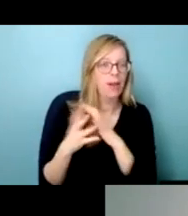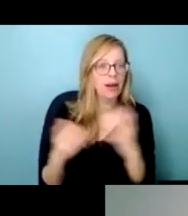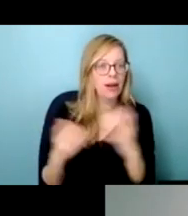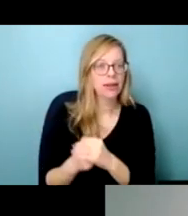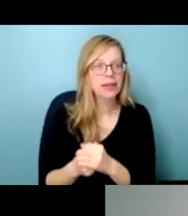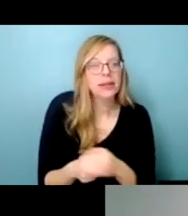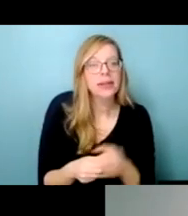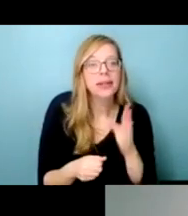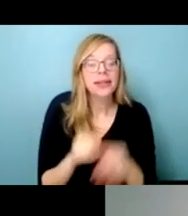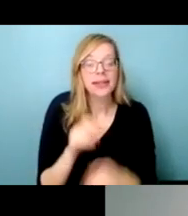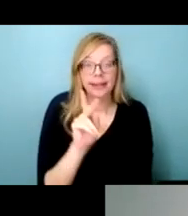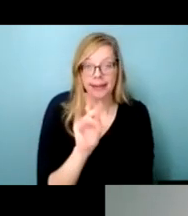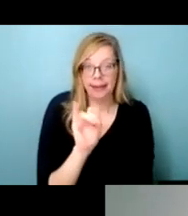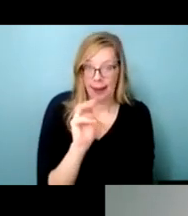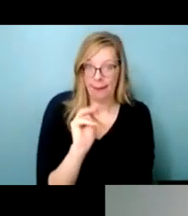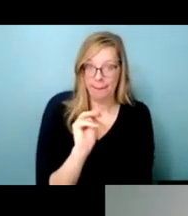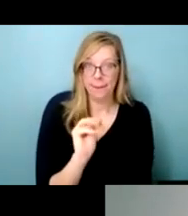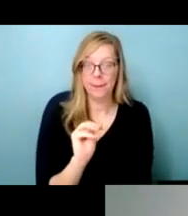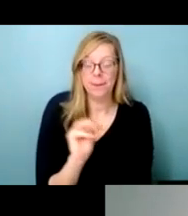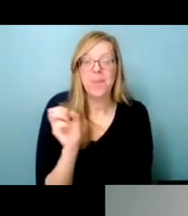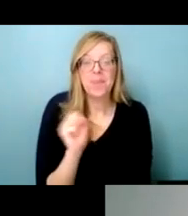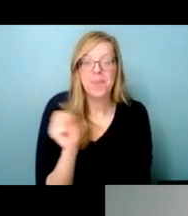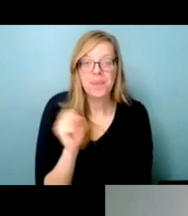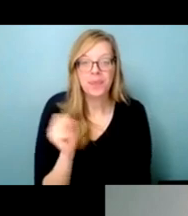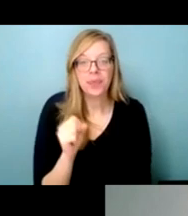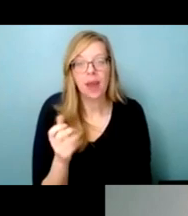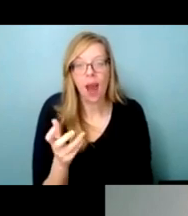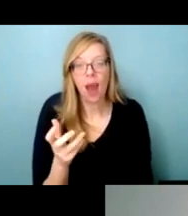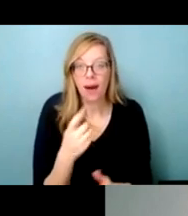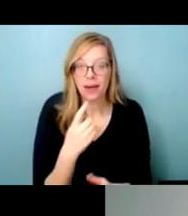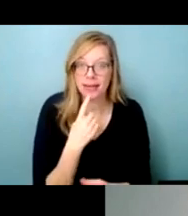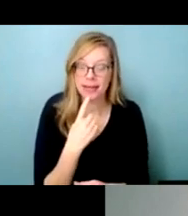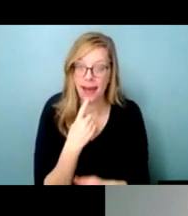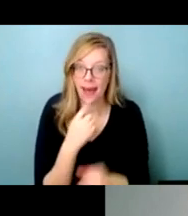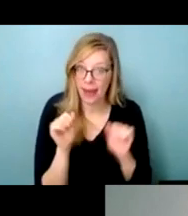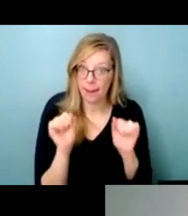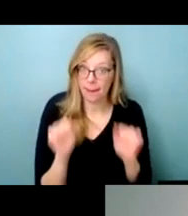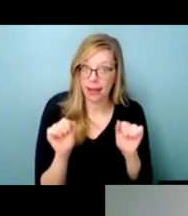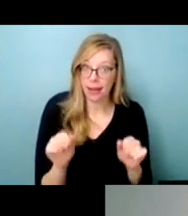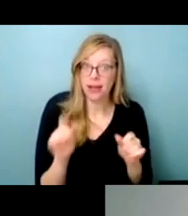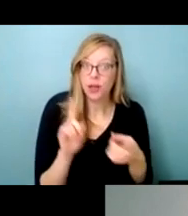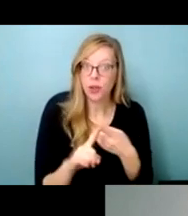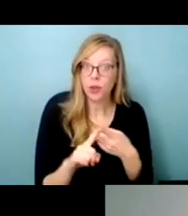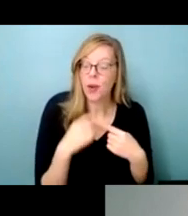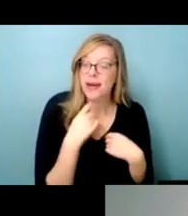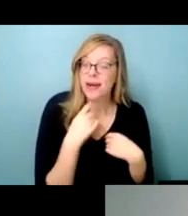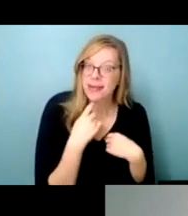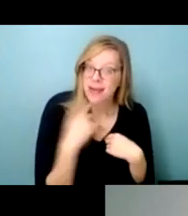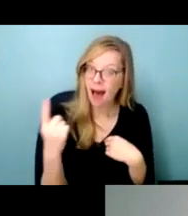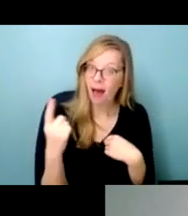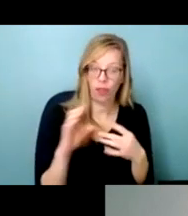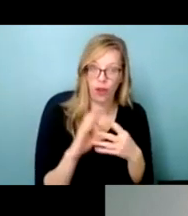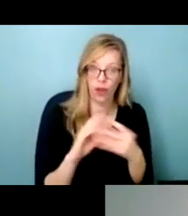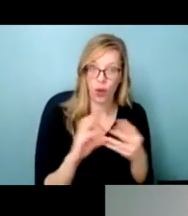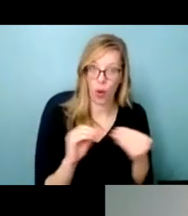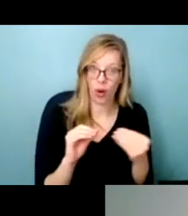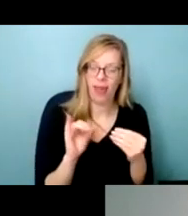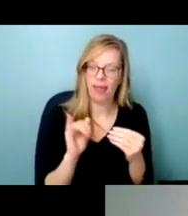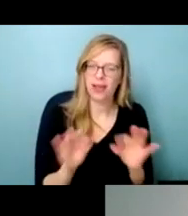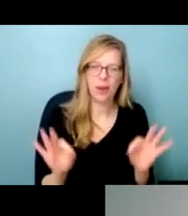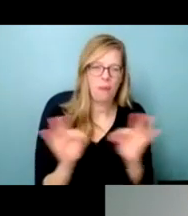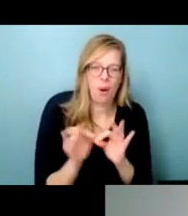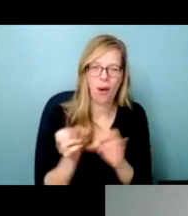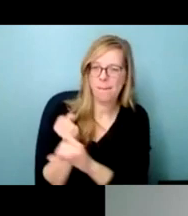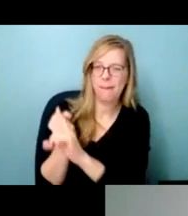say, you know, the ability to tell the story is so much more impactful than the number of people